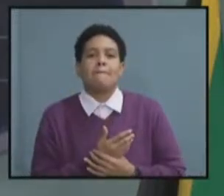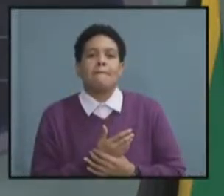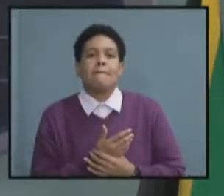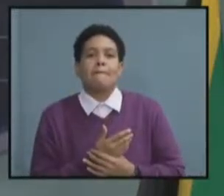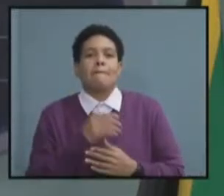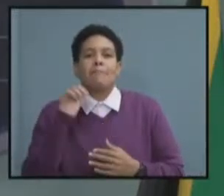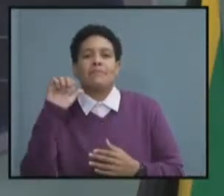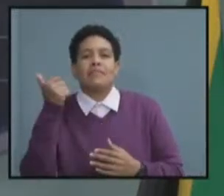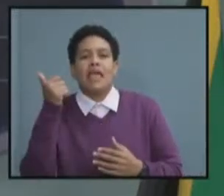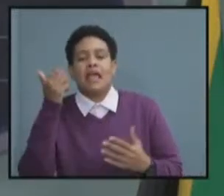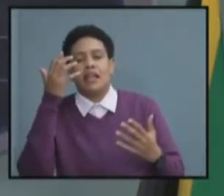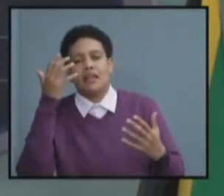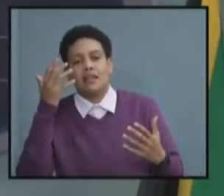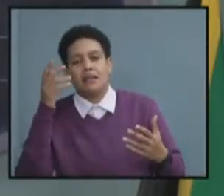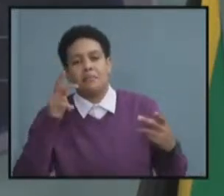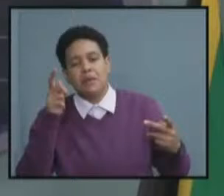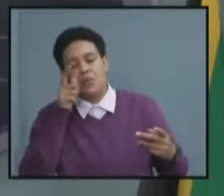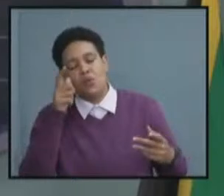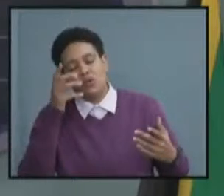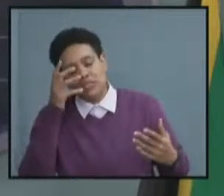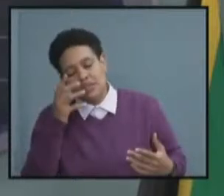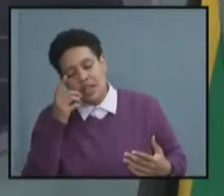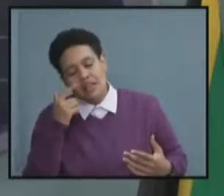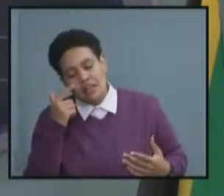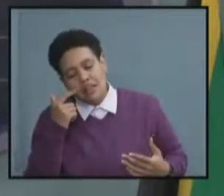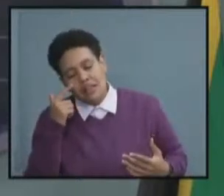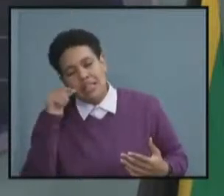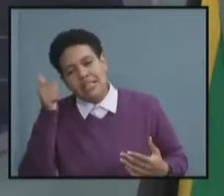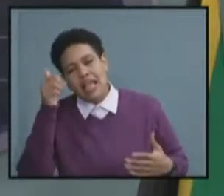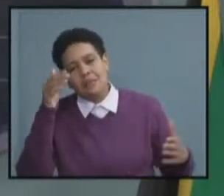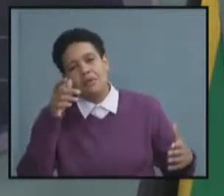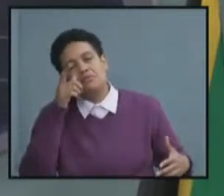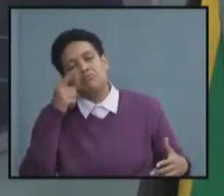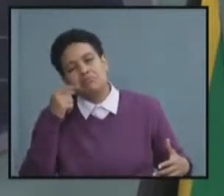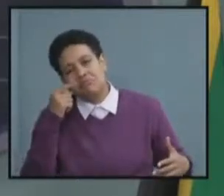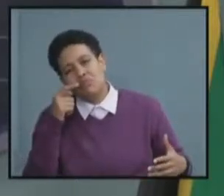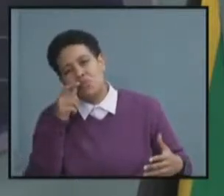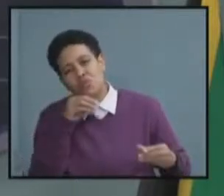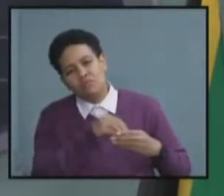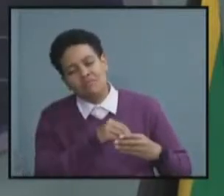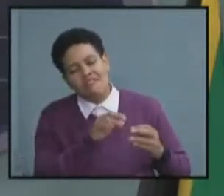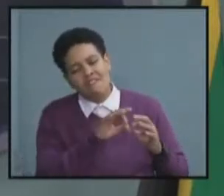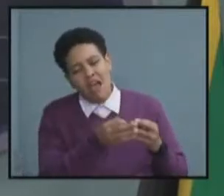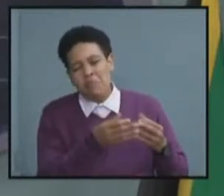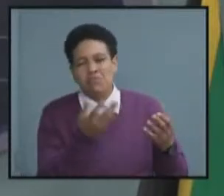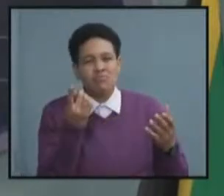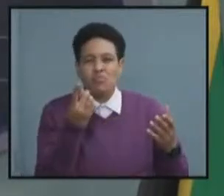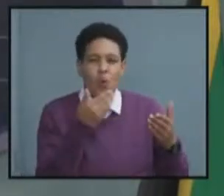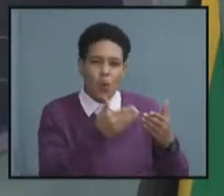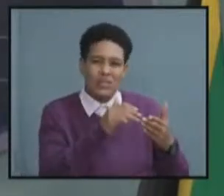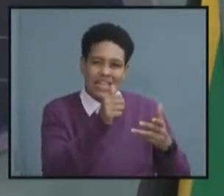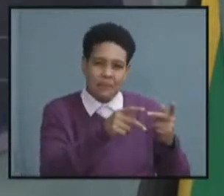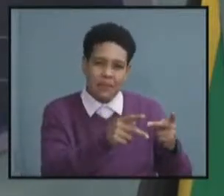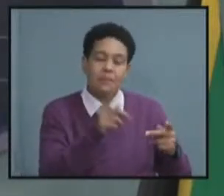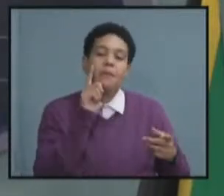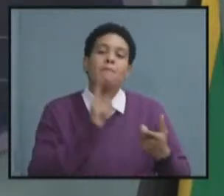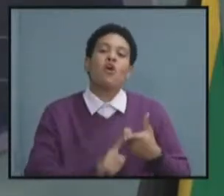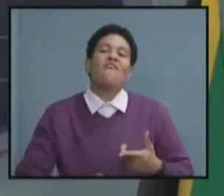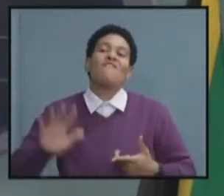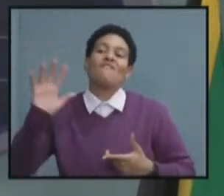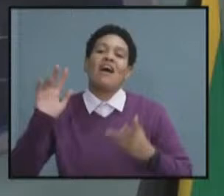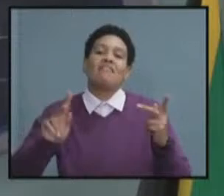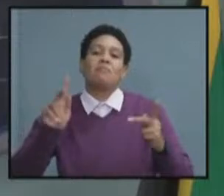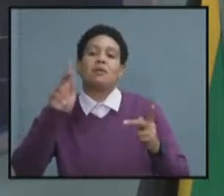10 mourners and 5 persons, including the Minister of Religion and those who would